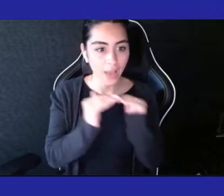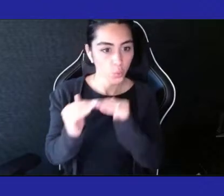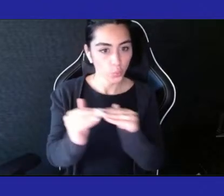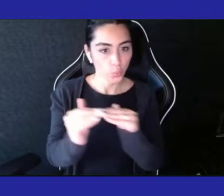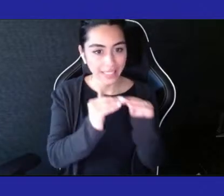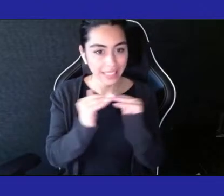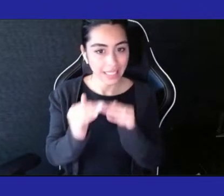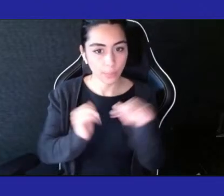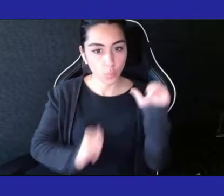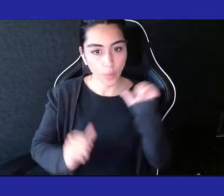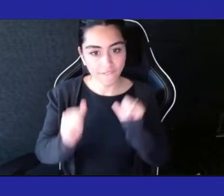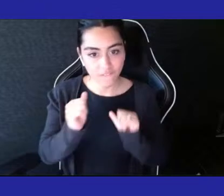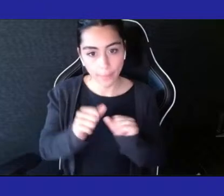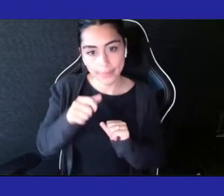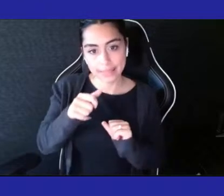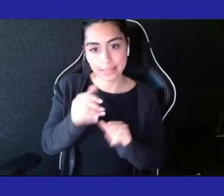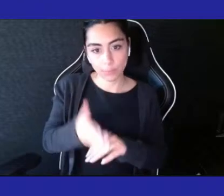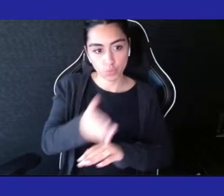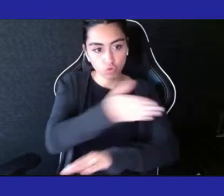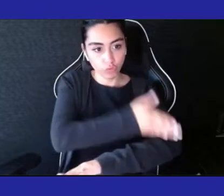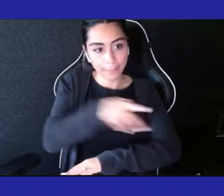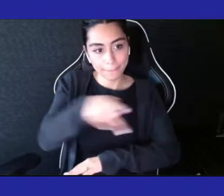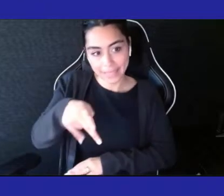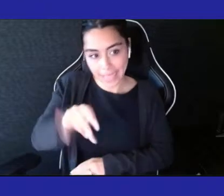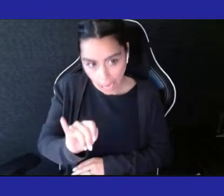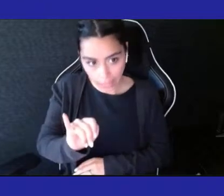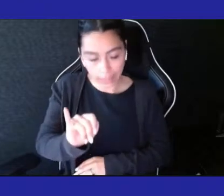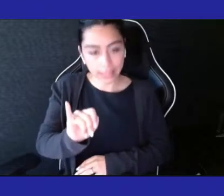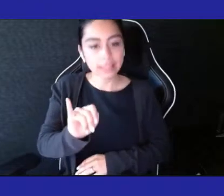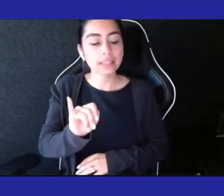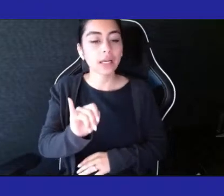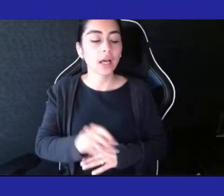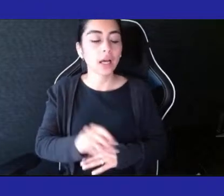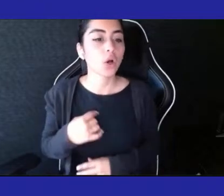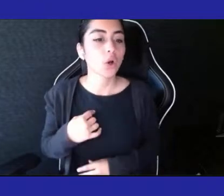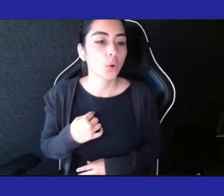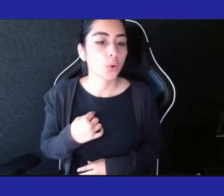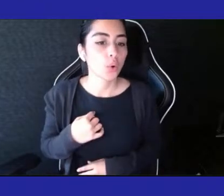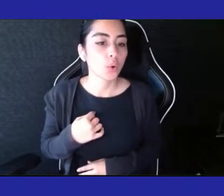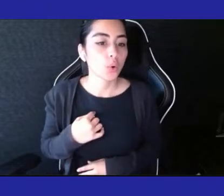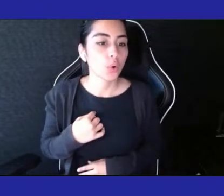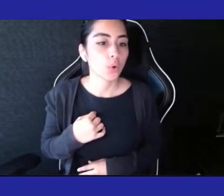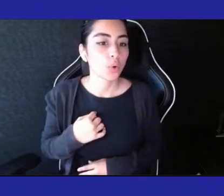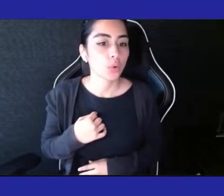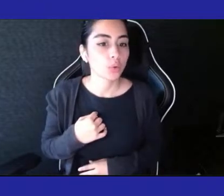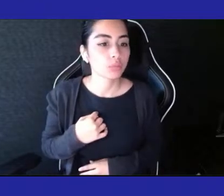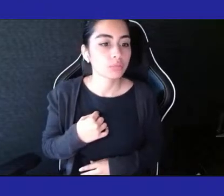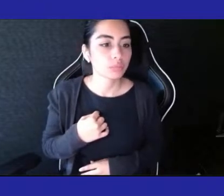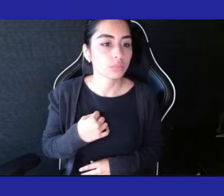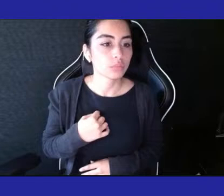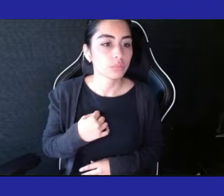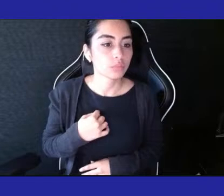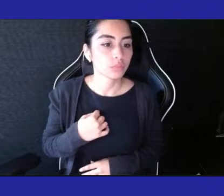success here. This is our big push to have an equity lens incorporated into all of our performance improvement